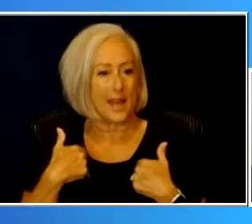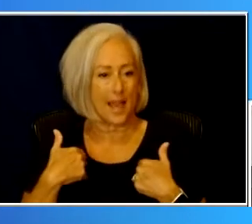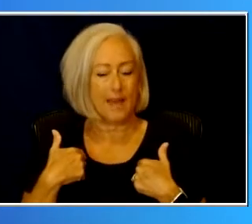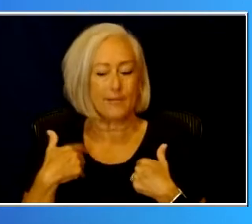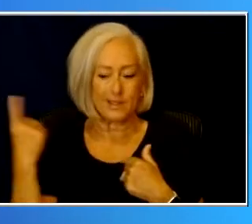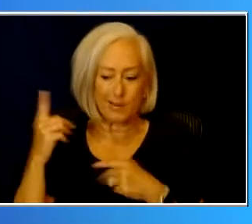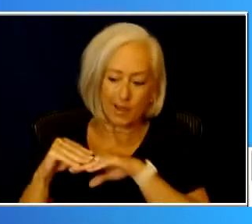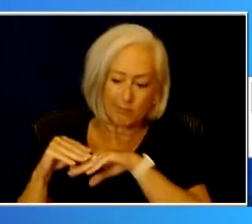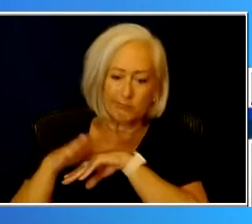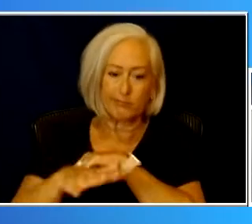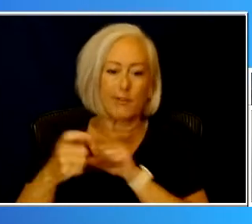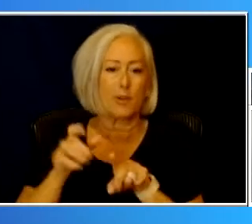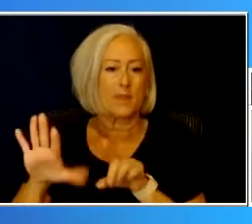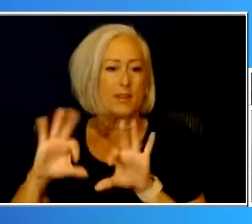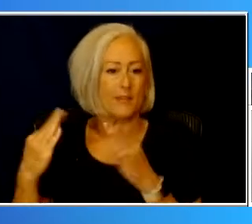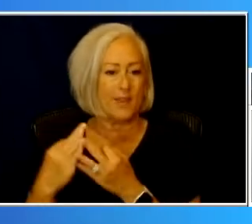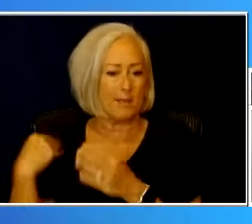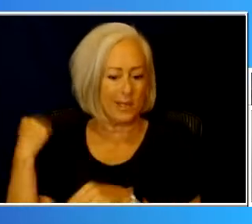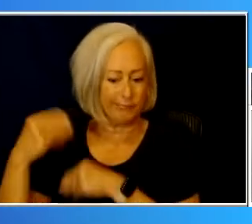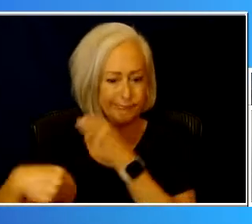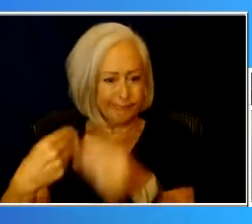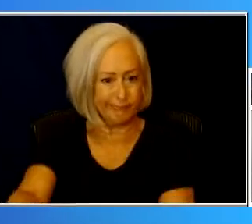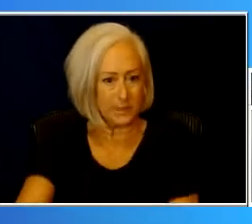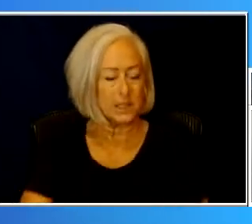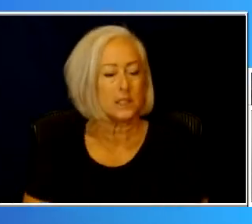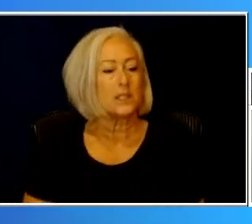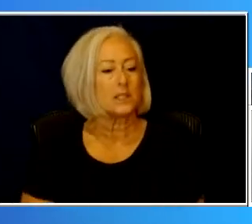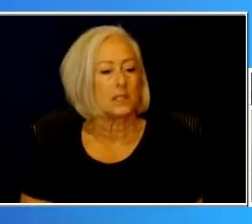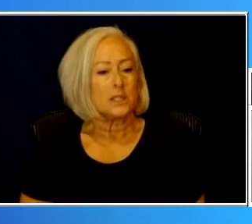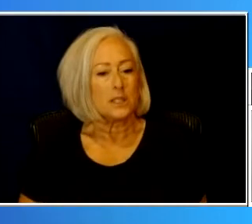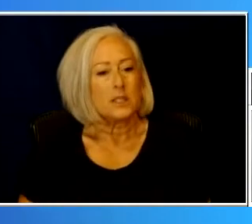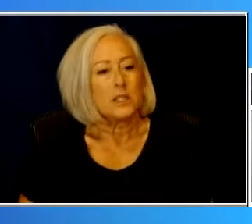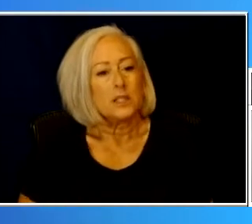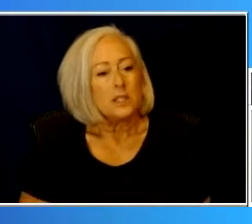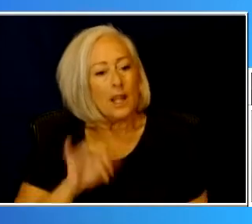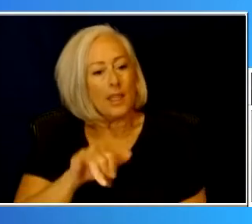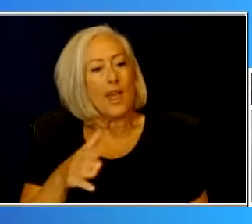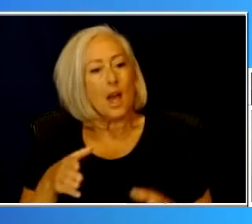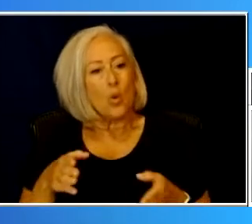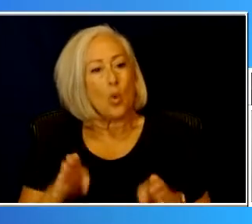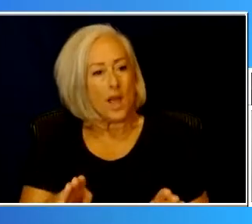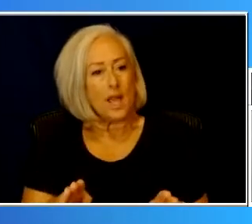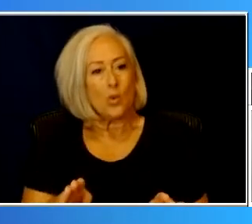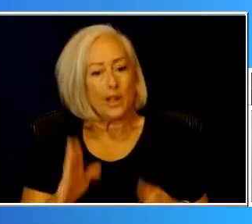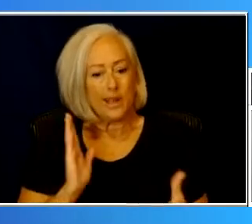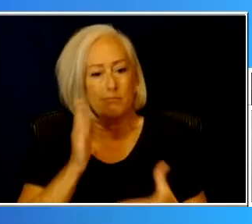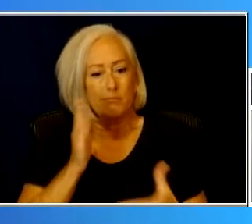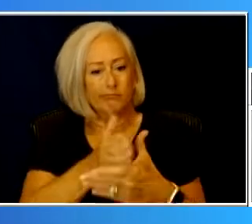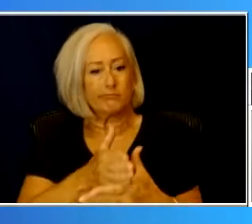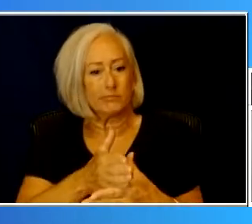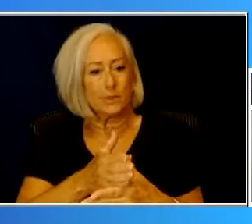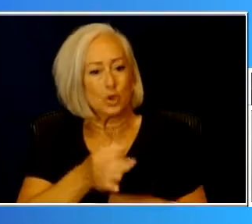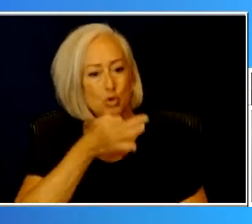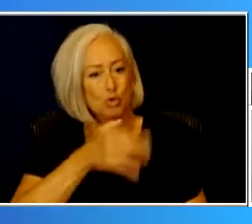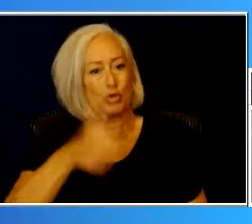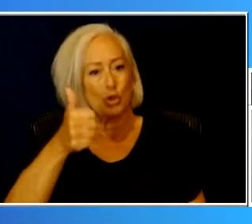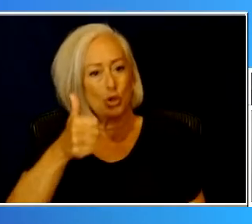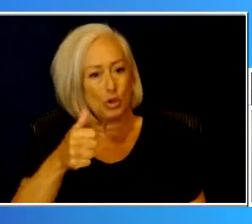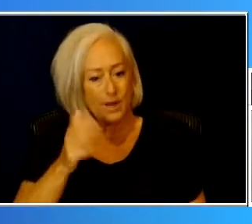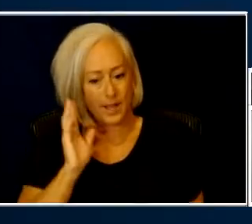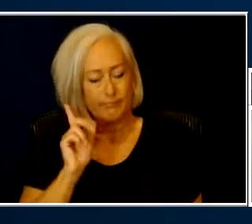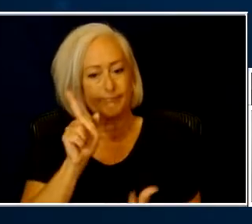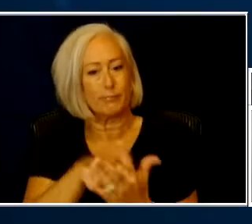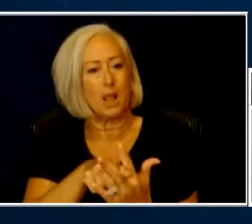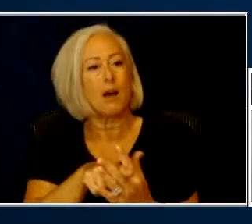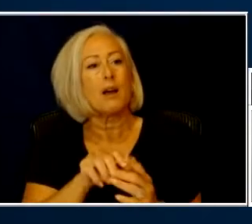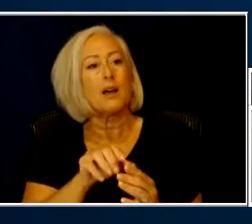cancer. And in that way, we are able to start intervening earlier with different strategies. Holly, I want to ask you about the